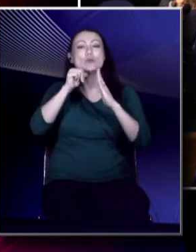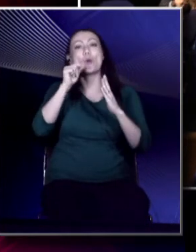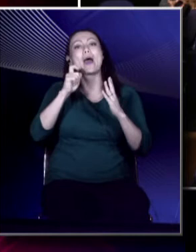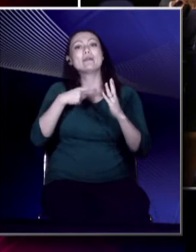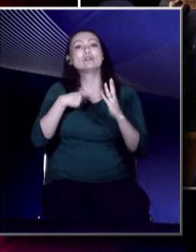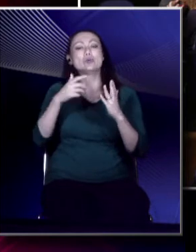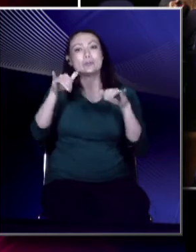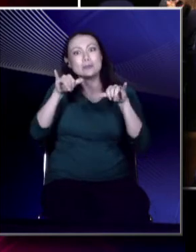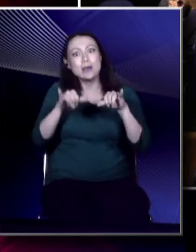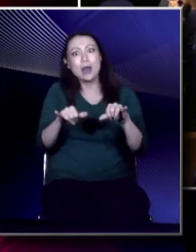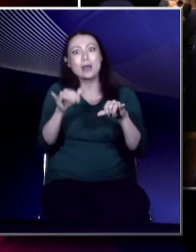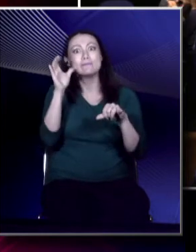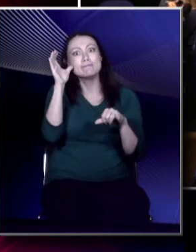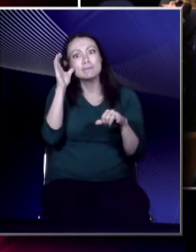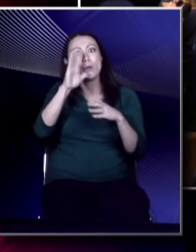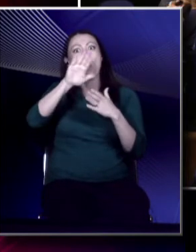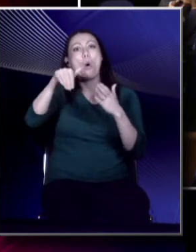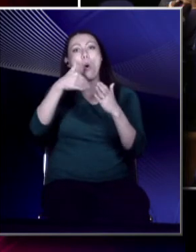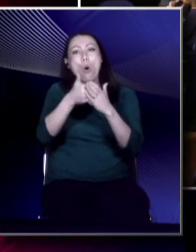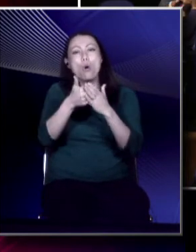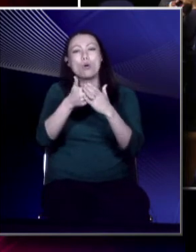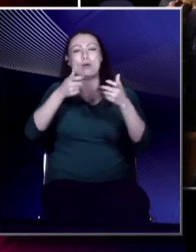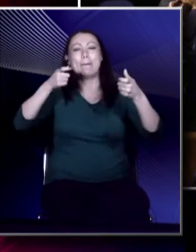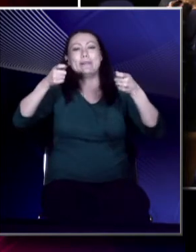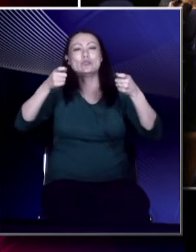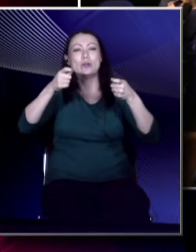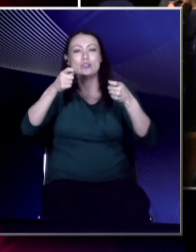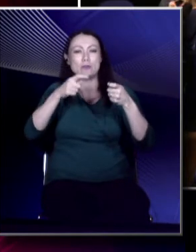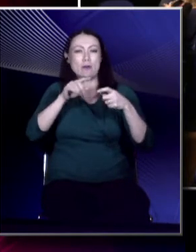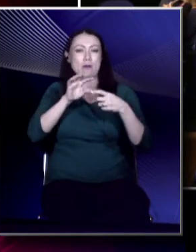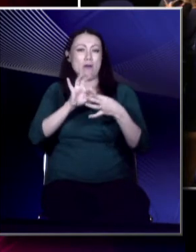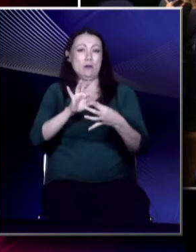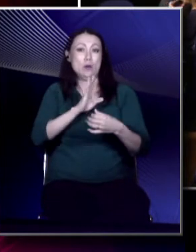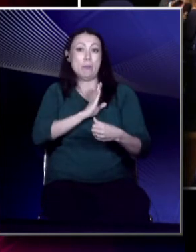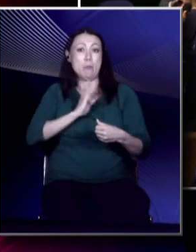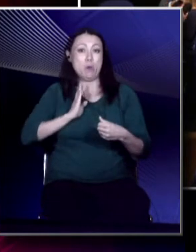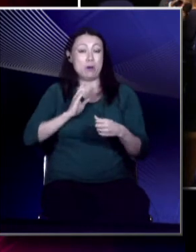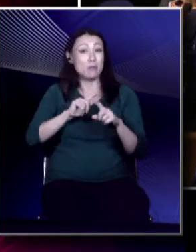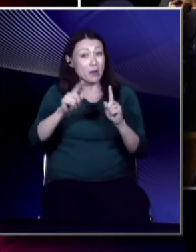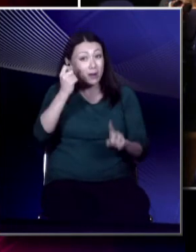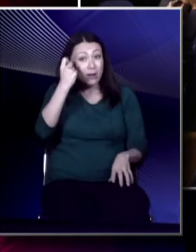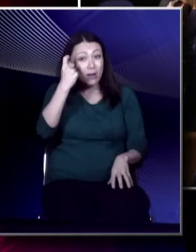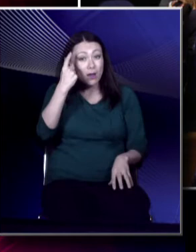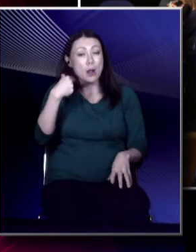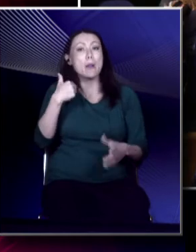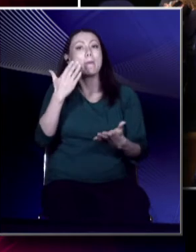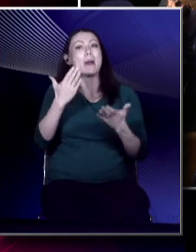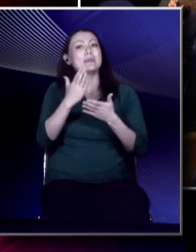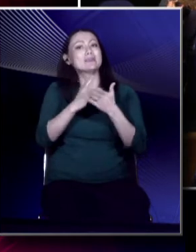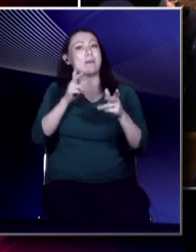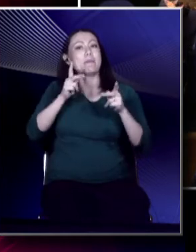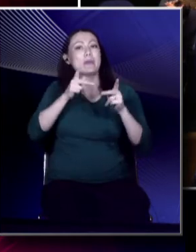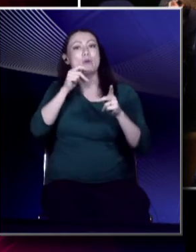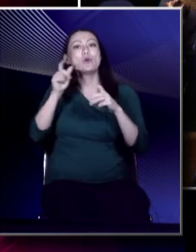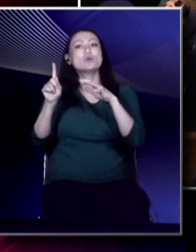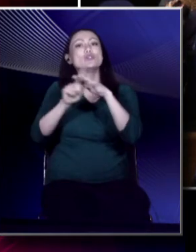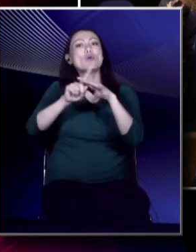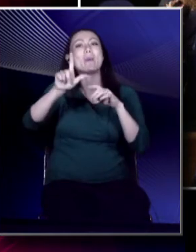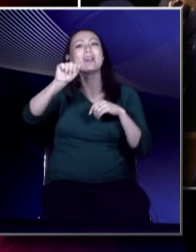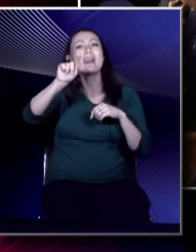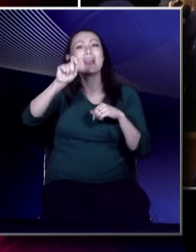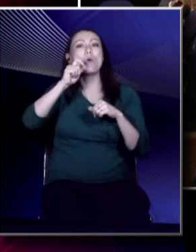side of our board meeting. So I was trying to give everybody the courtesy of that. With that said, there might be some folks that show up a little late or a little bit